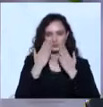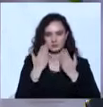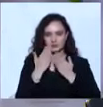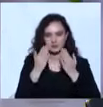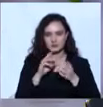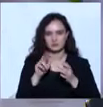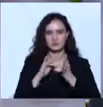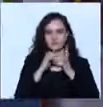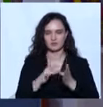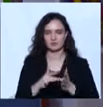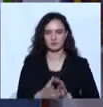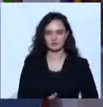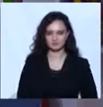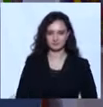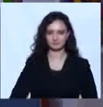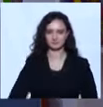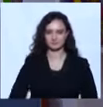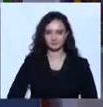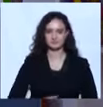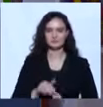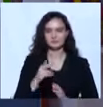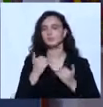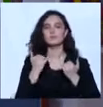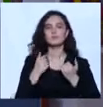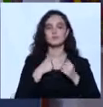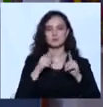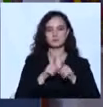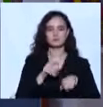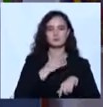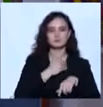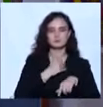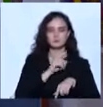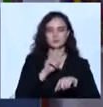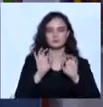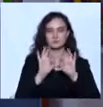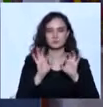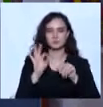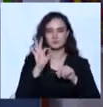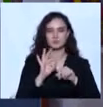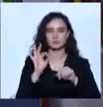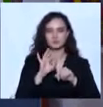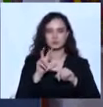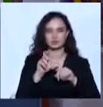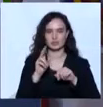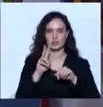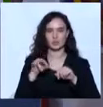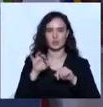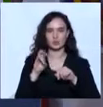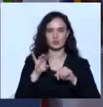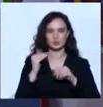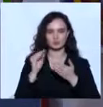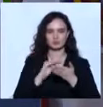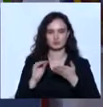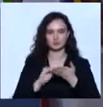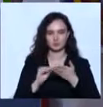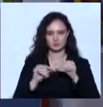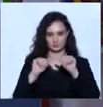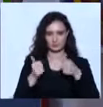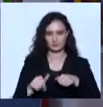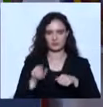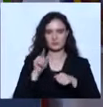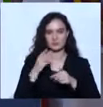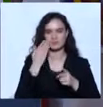and traveling. Yes. Now, we also wanted to make a point about Jack London's writing style.